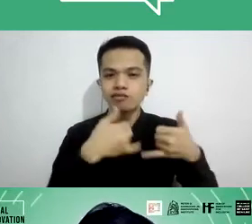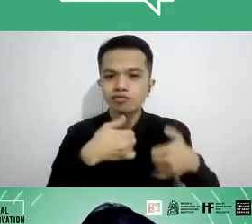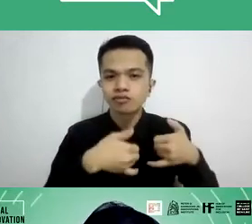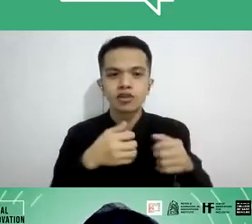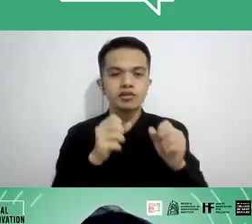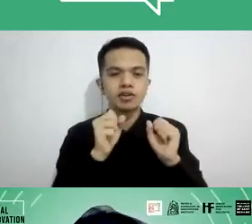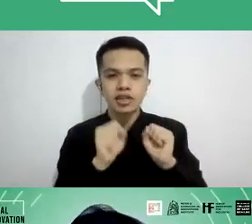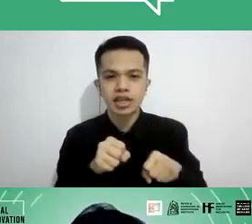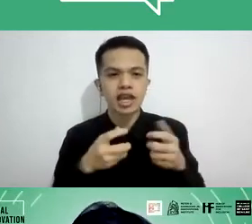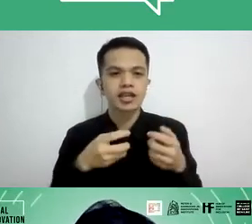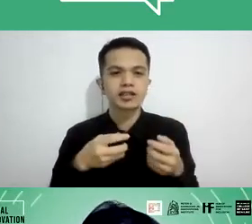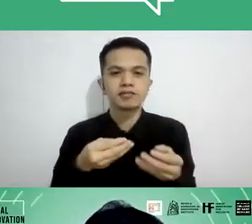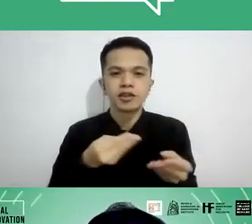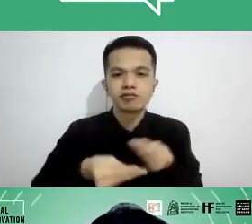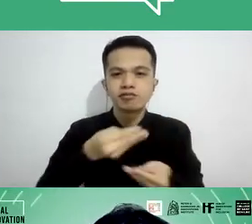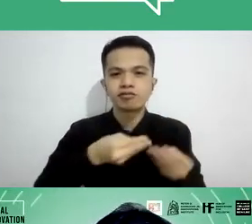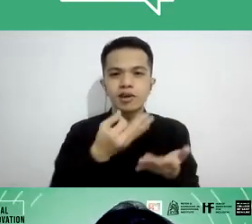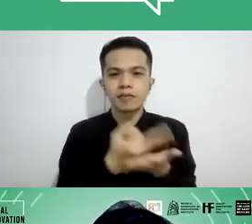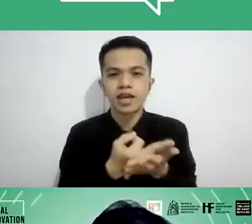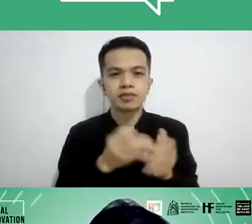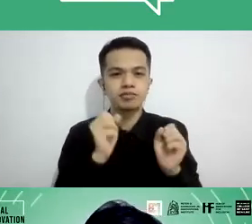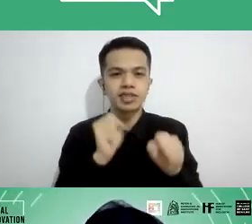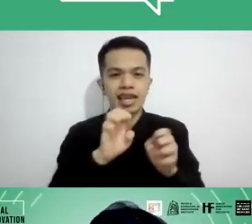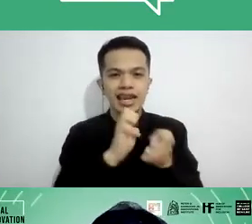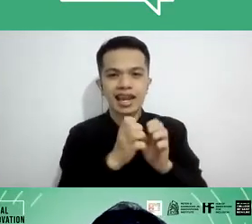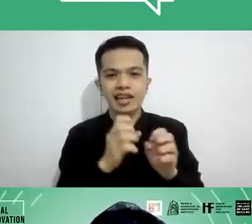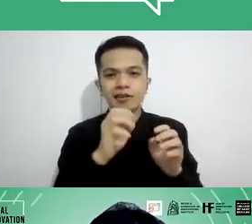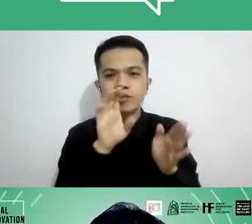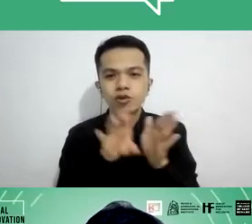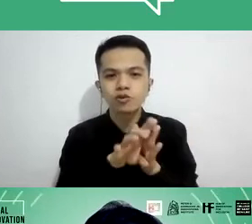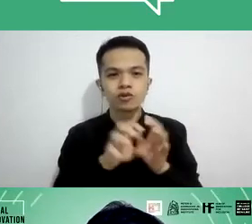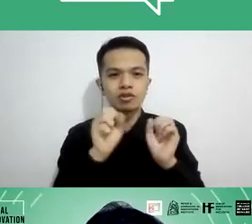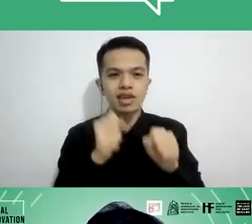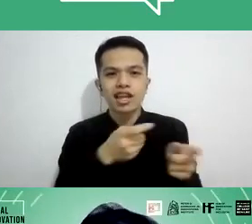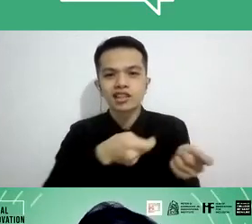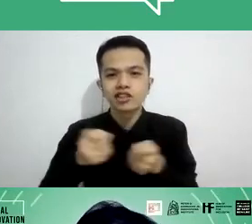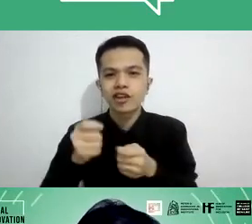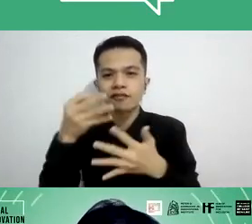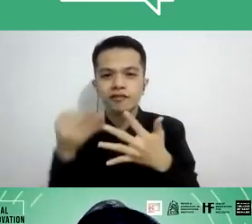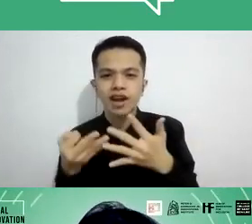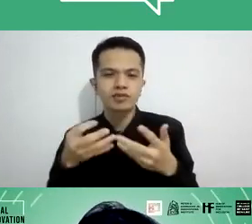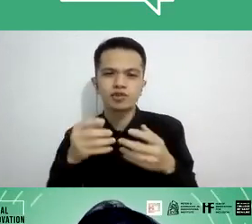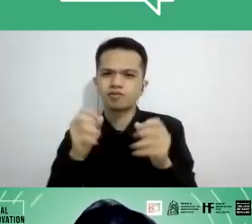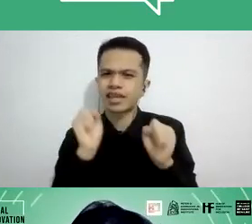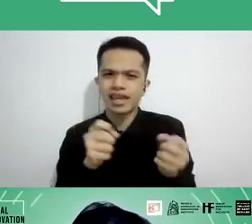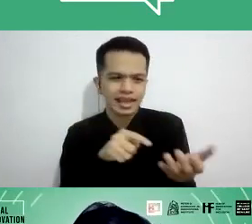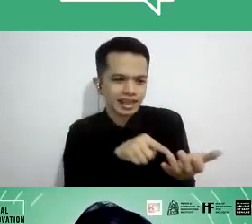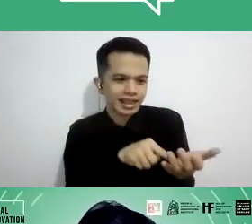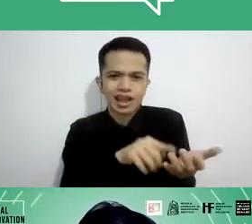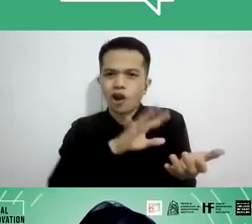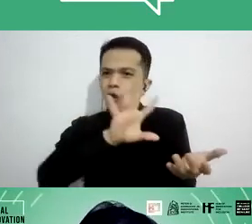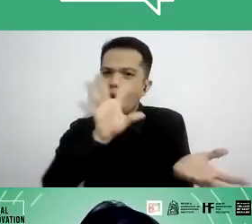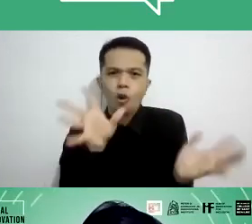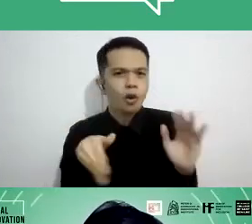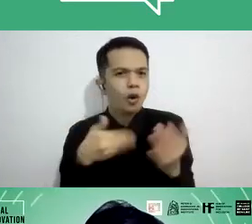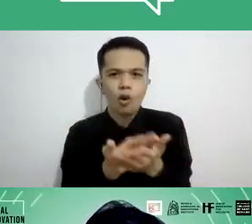money, you can edit a video, you can transfer files, you can do almost anything on a cell phone